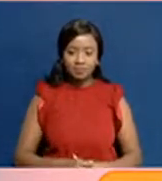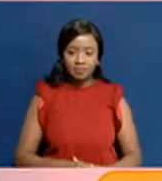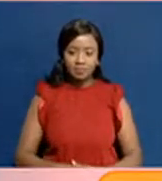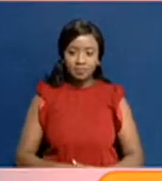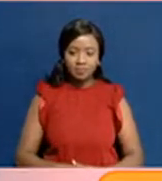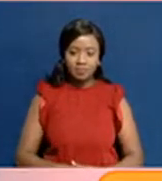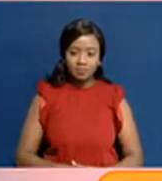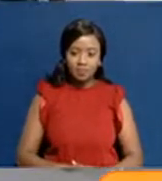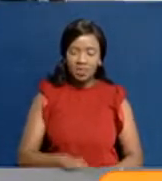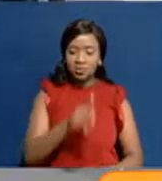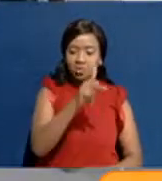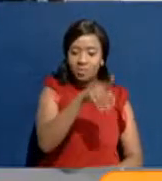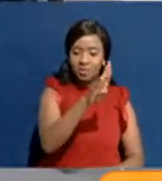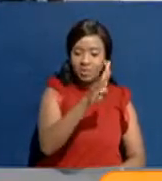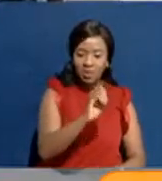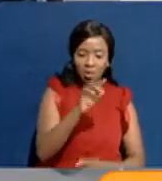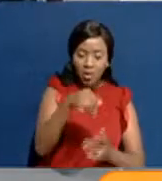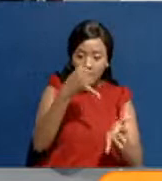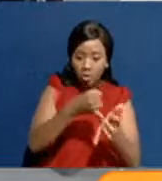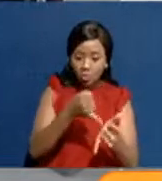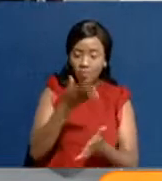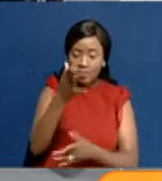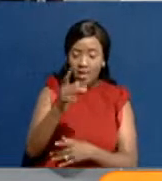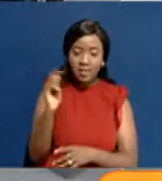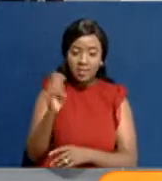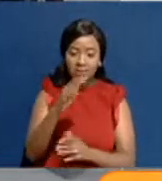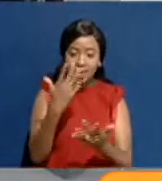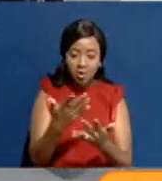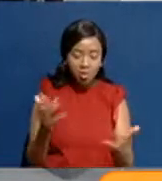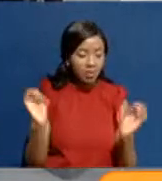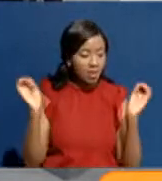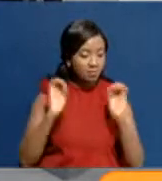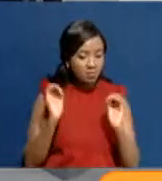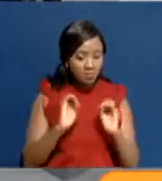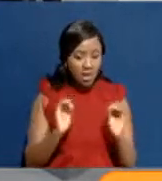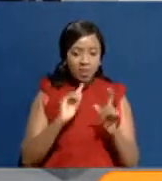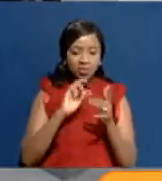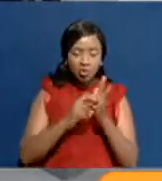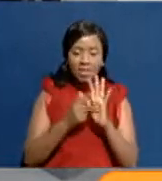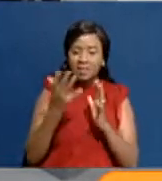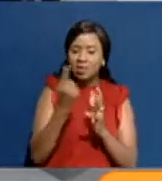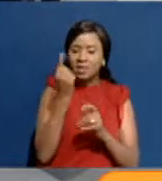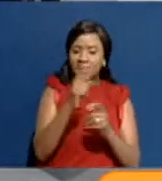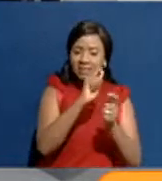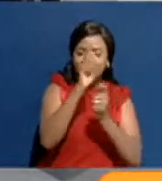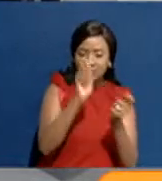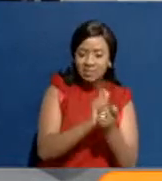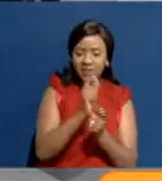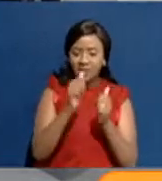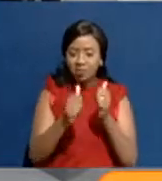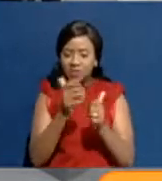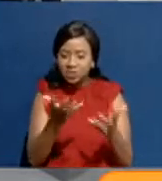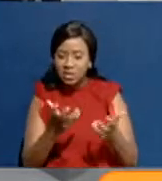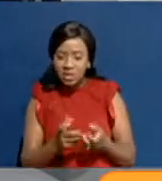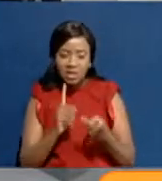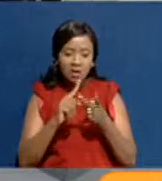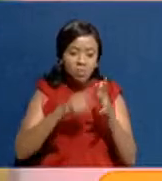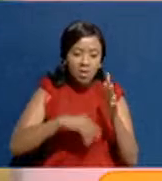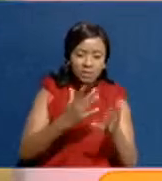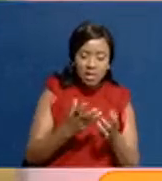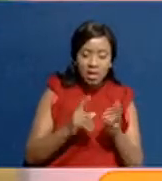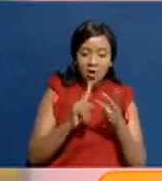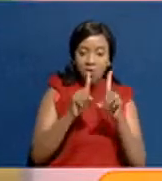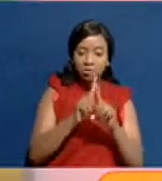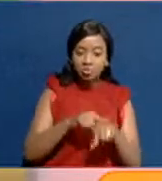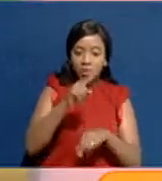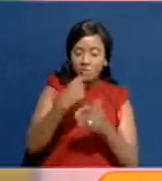the specifications of the tender, what was needed, which companies were eligible. Exactly. Sort of in a nutshell. And Yvonne, I'm sorry, when you talk about